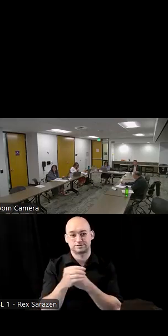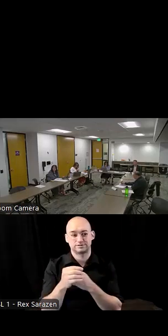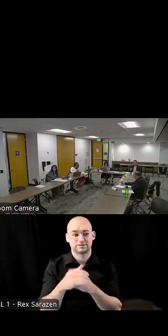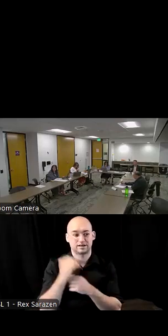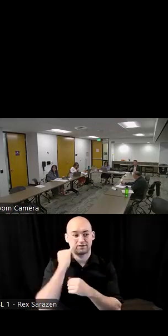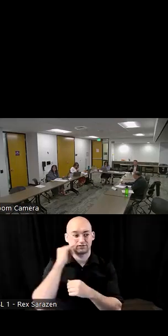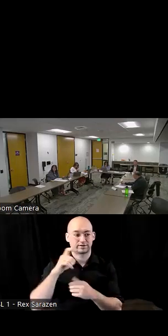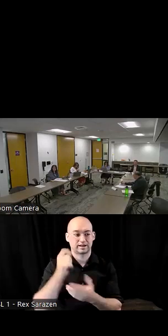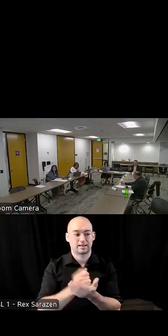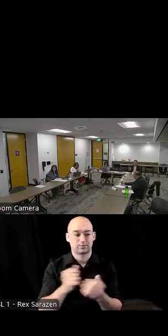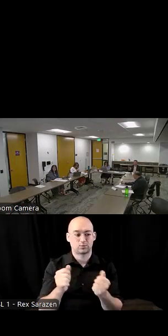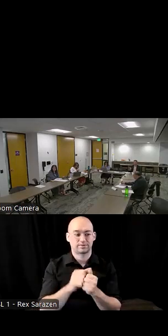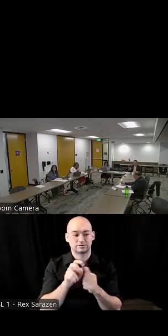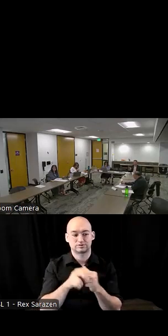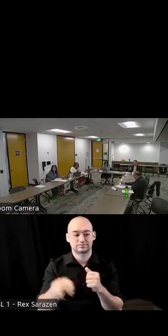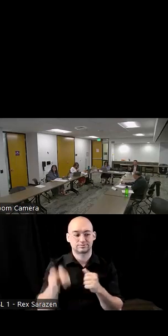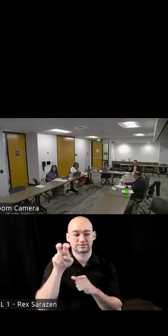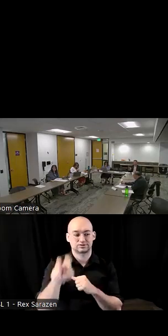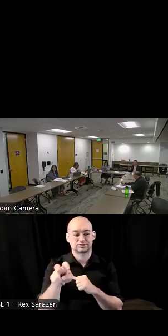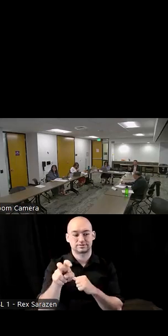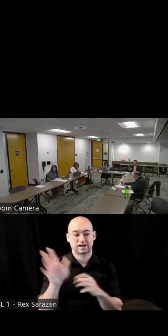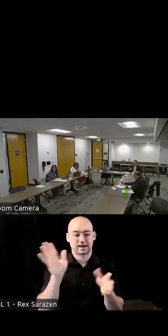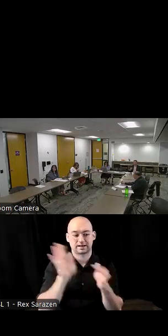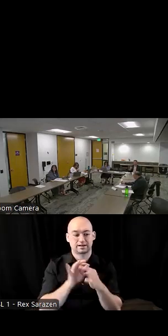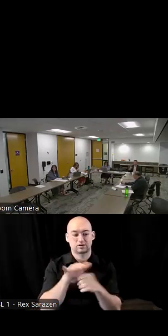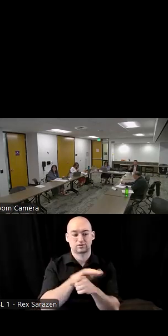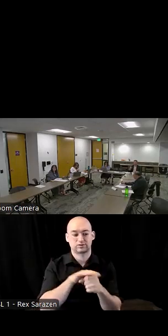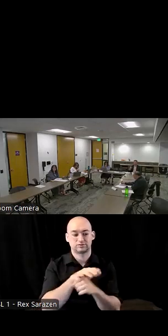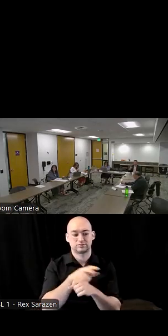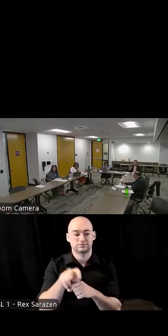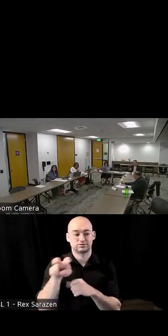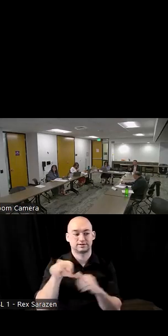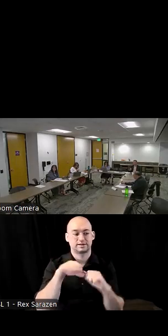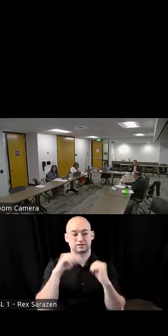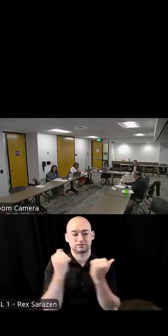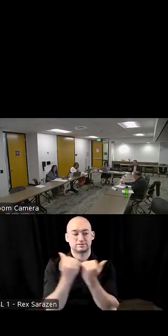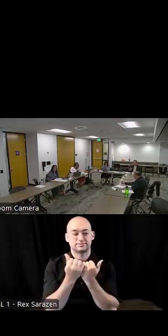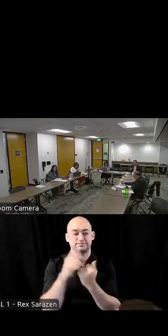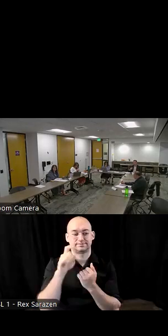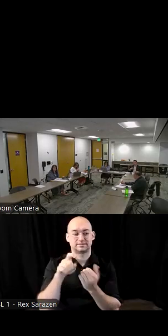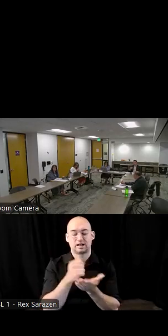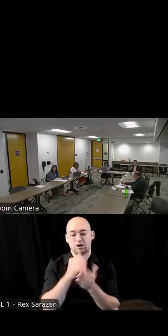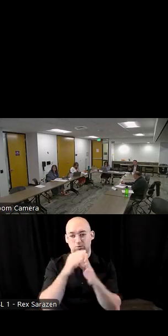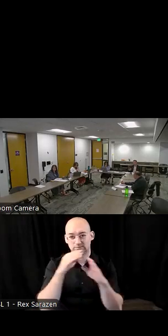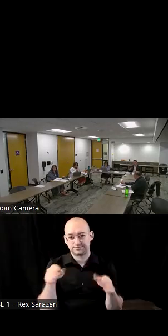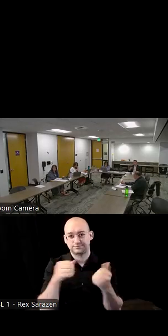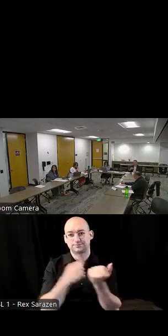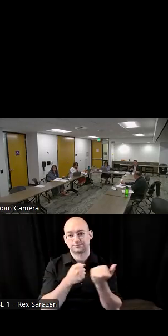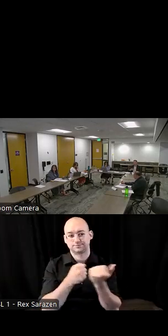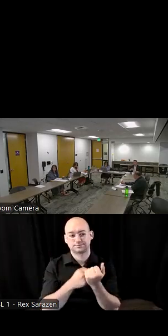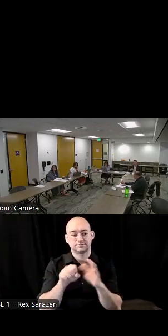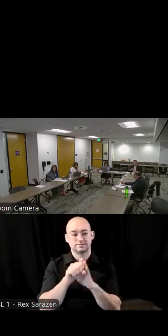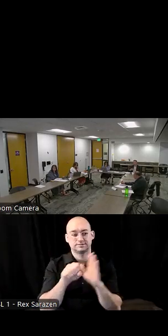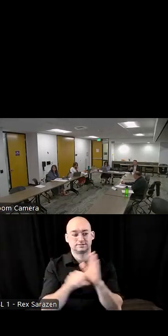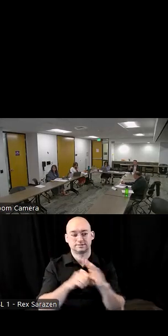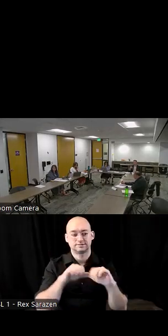help with transportation, you could be contacting a local transportation agency. If you need housing support, it could be a state agency, it could